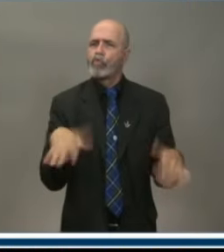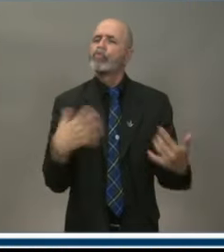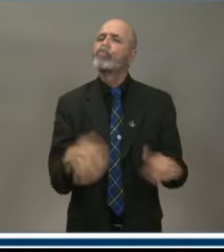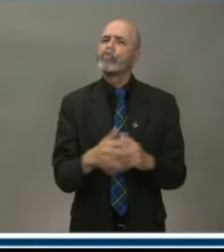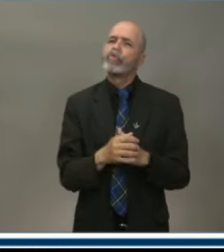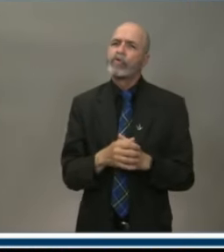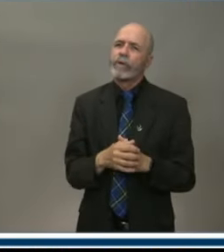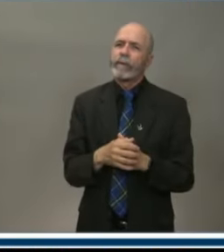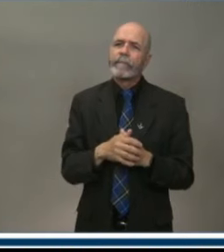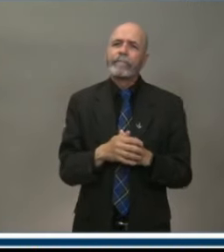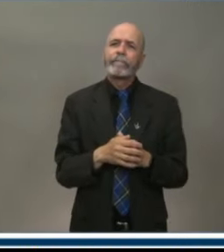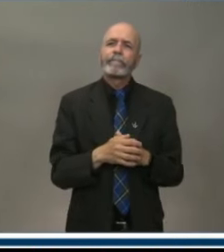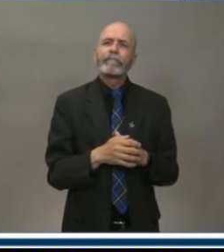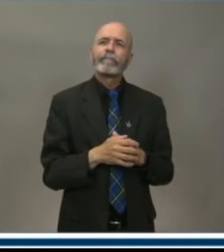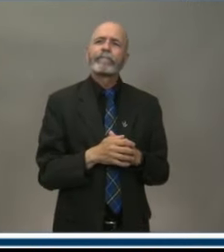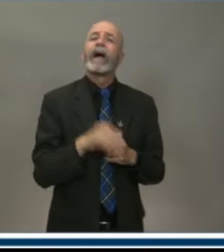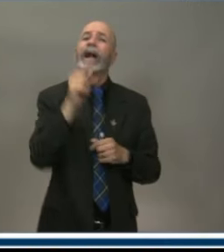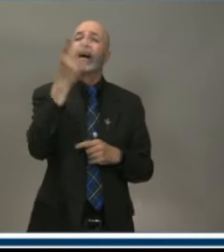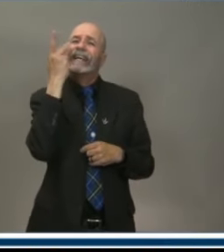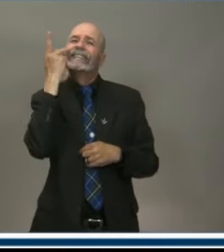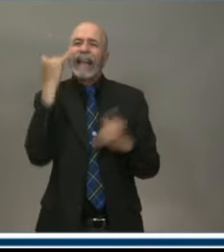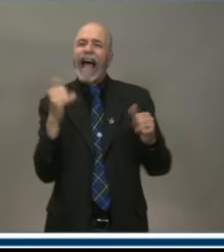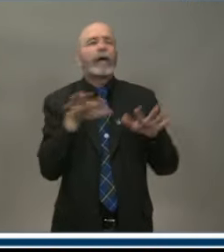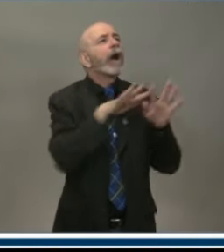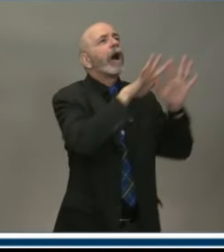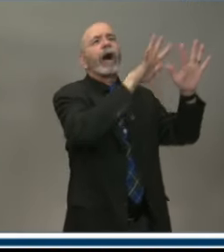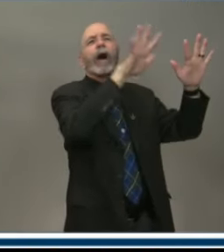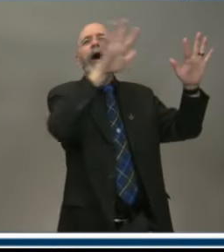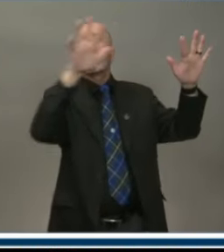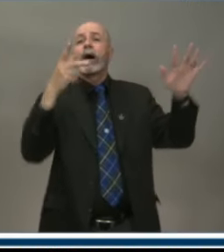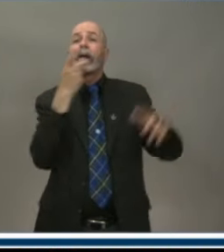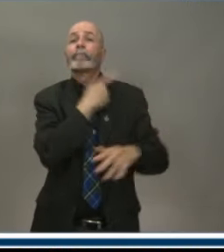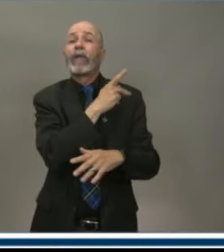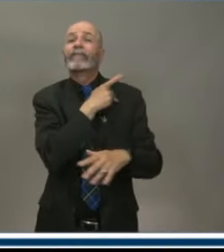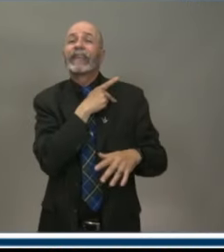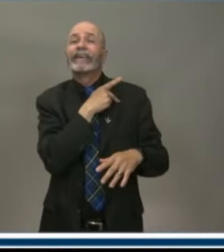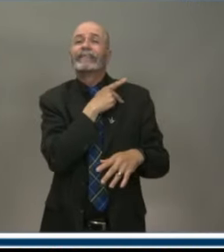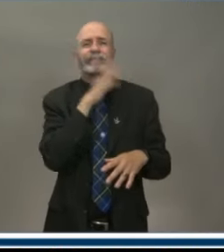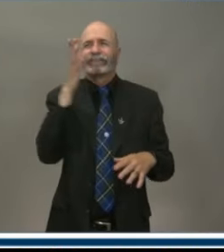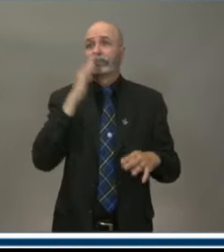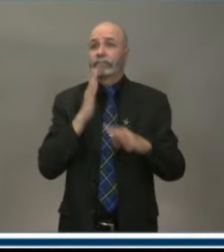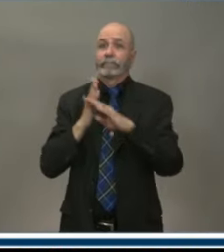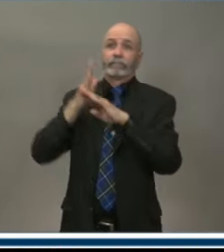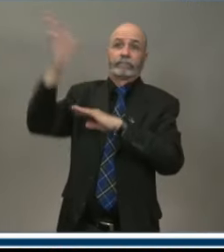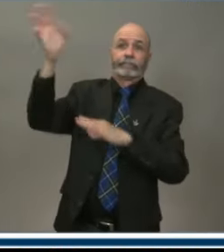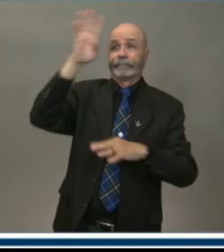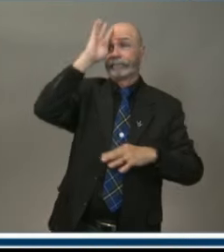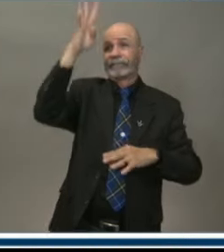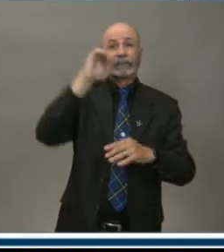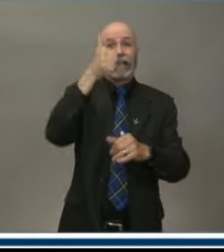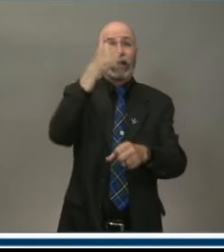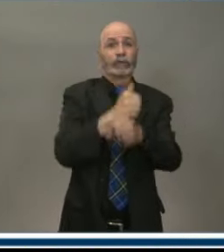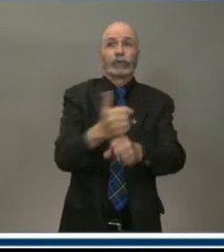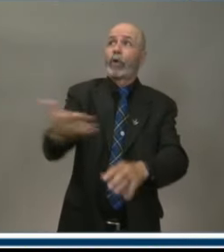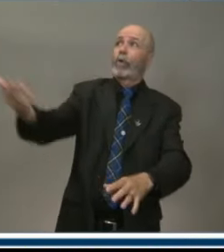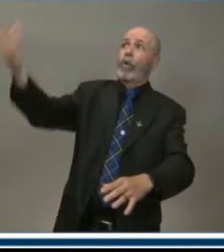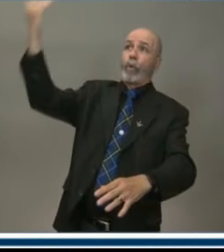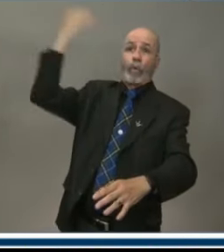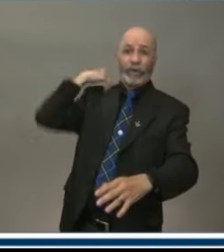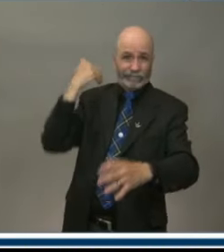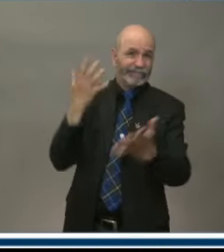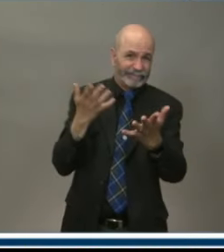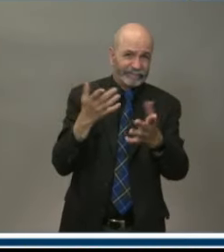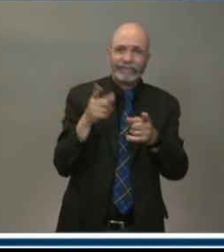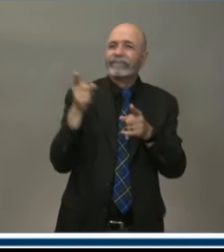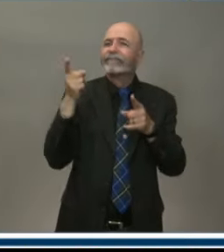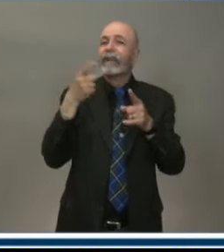across our province, it has started really probably a decade and a half ago or more when we started replacing facilities or modernizing